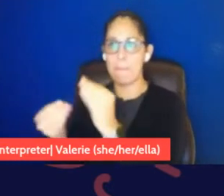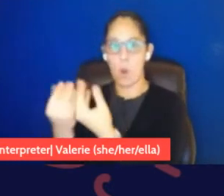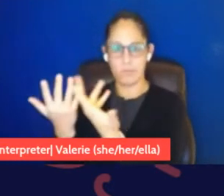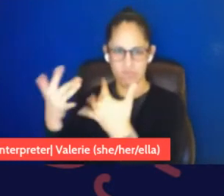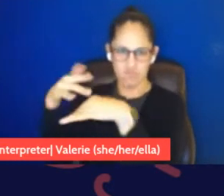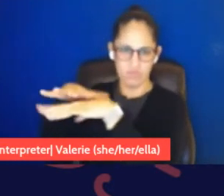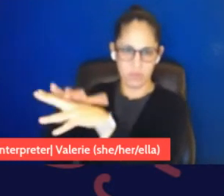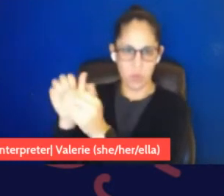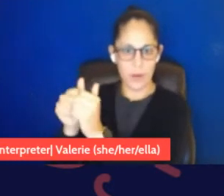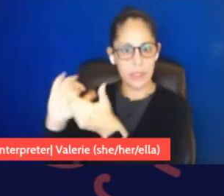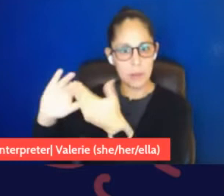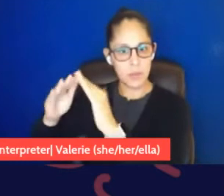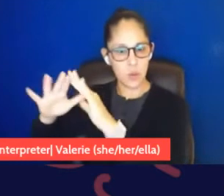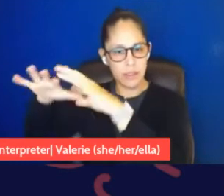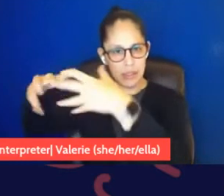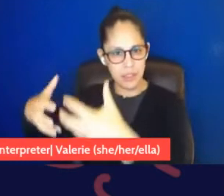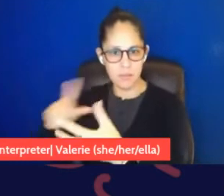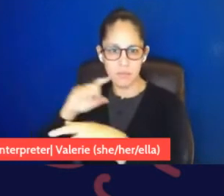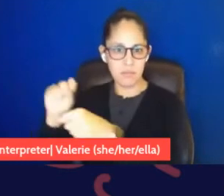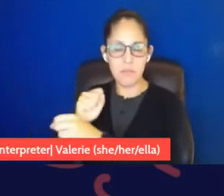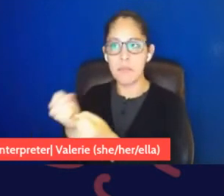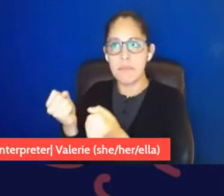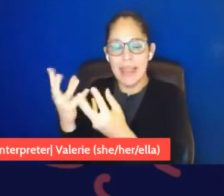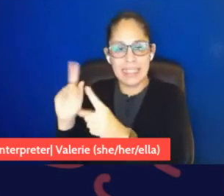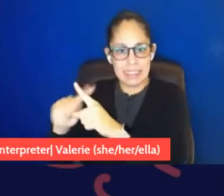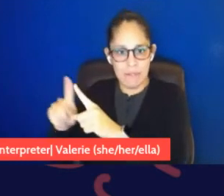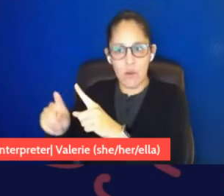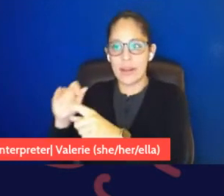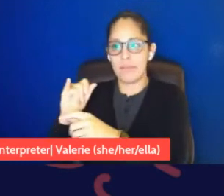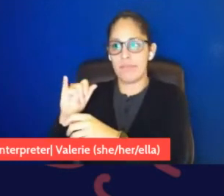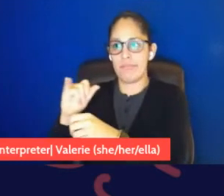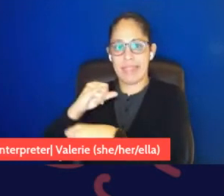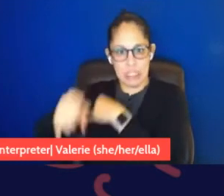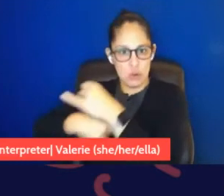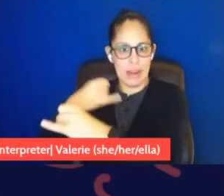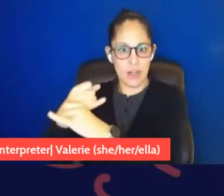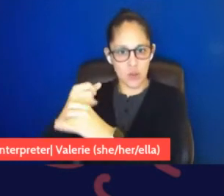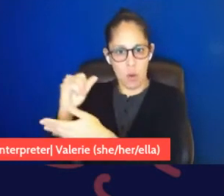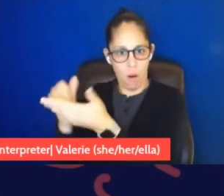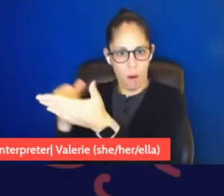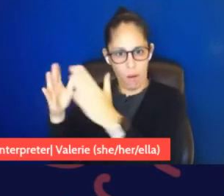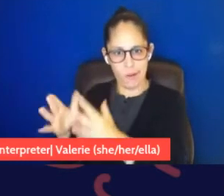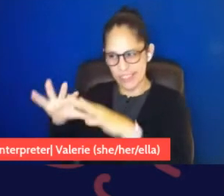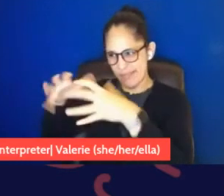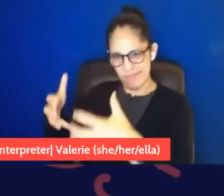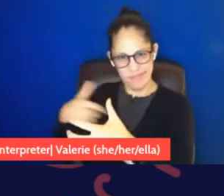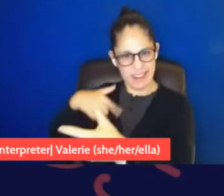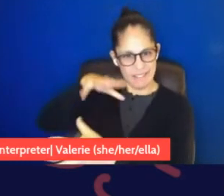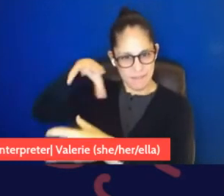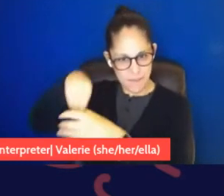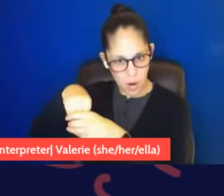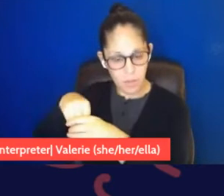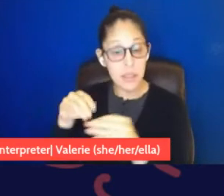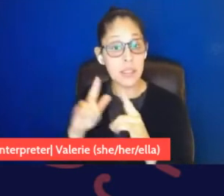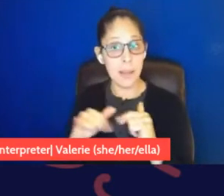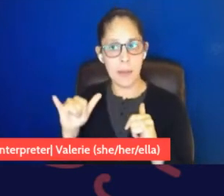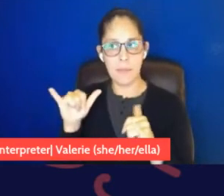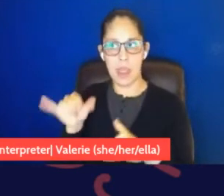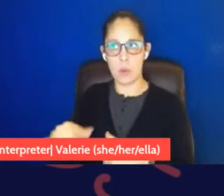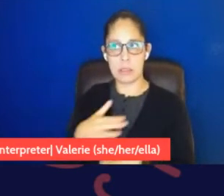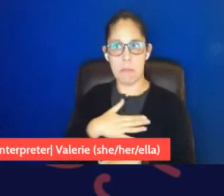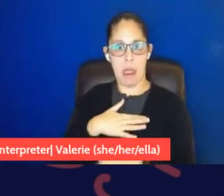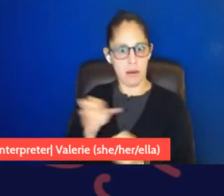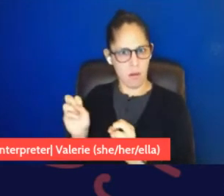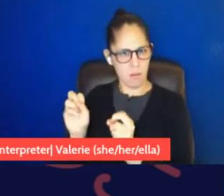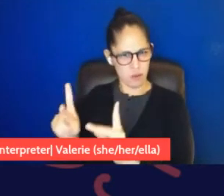a community that was a community of international artists. So it was also for me the opportunity